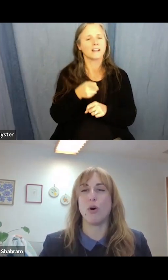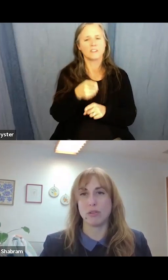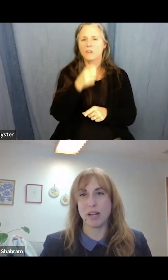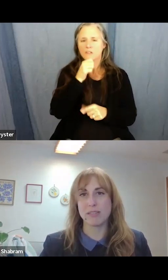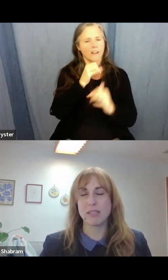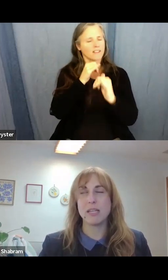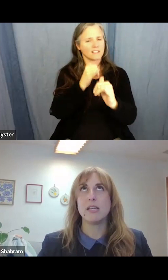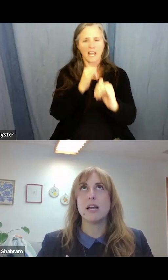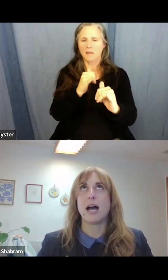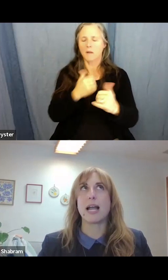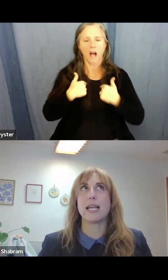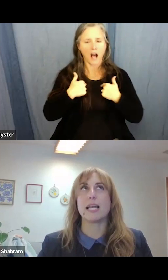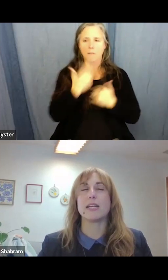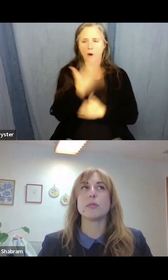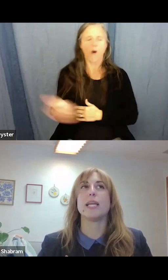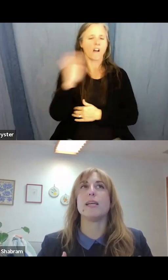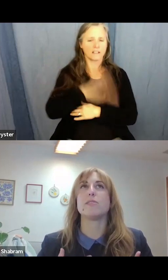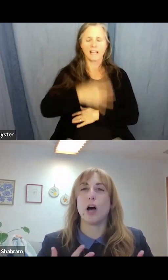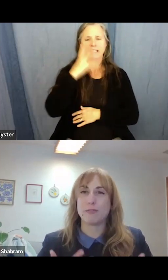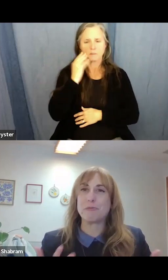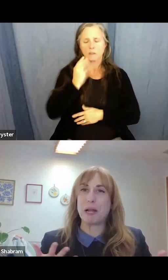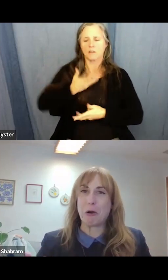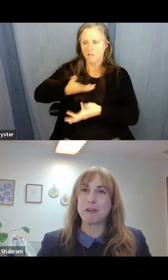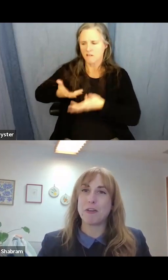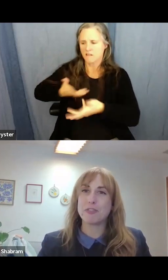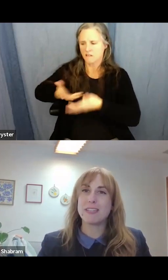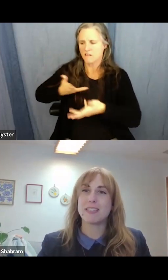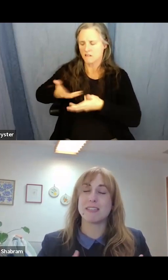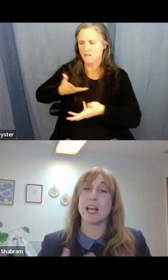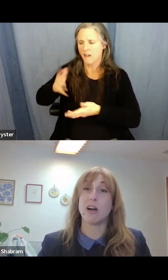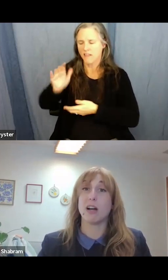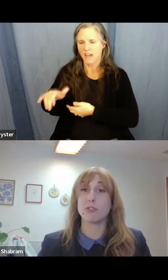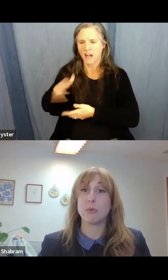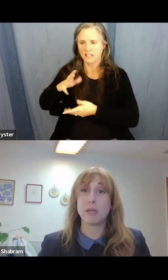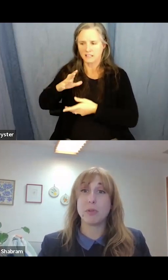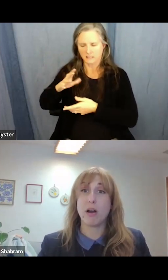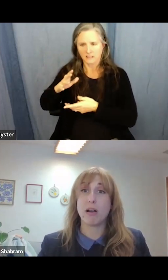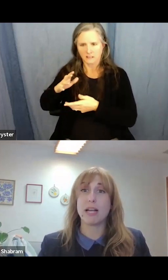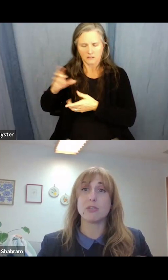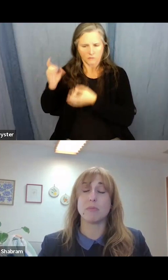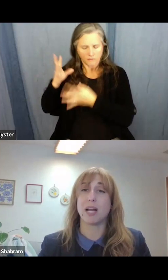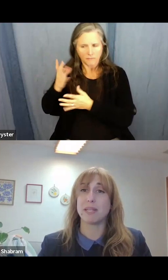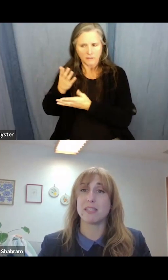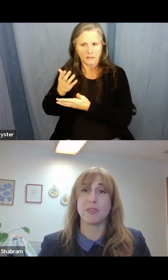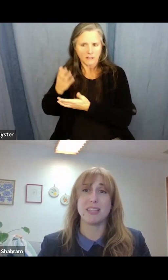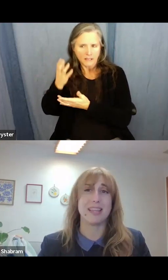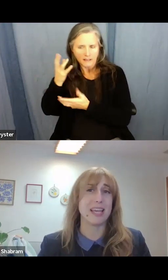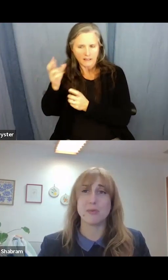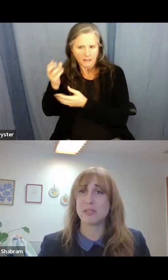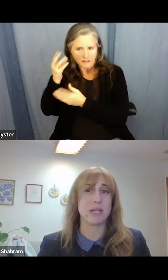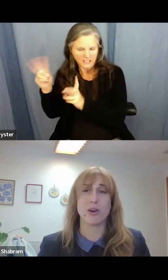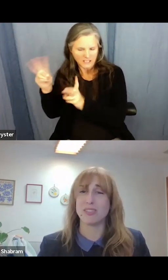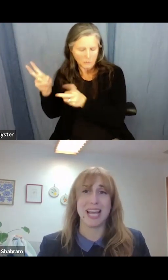horrifies all of us. It has really softened my heart often to see how uncomfortable people are and to remind myself that